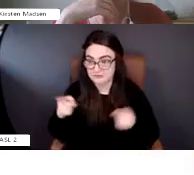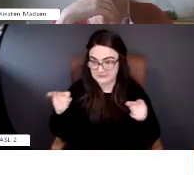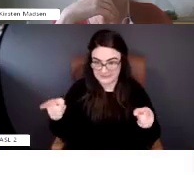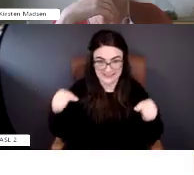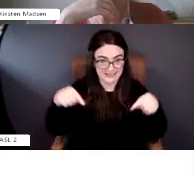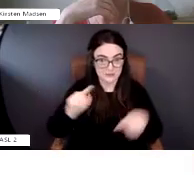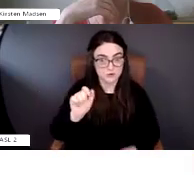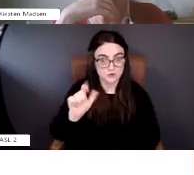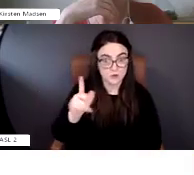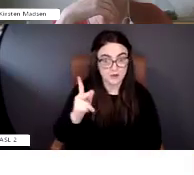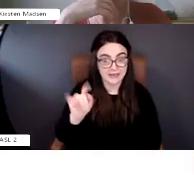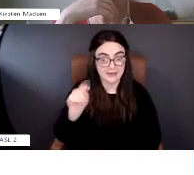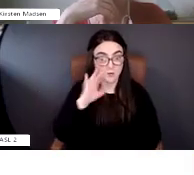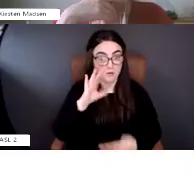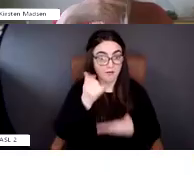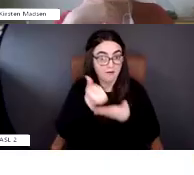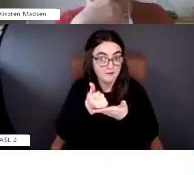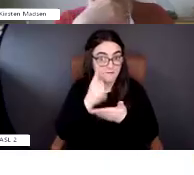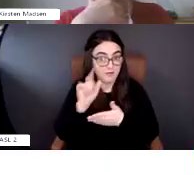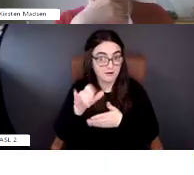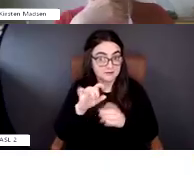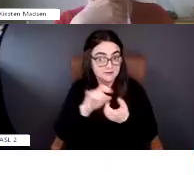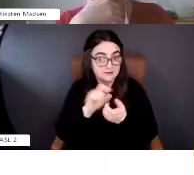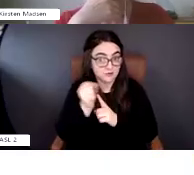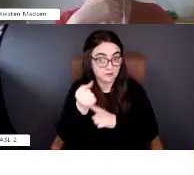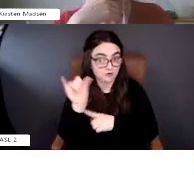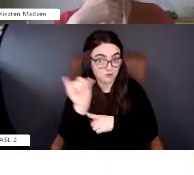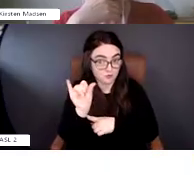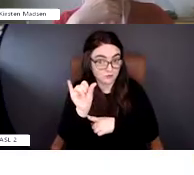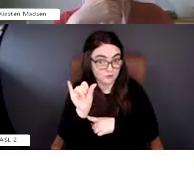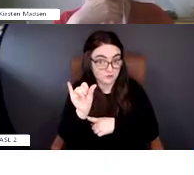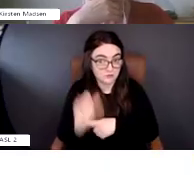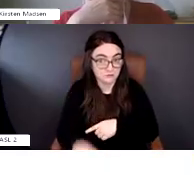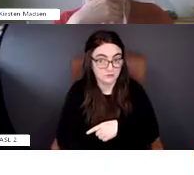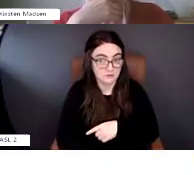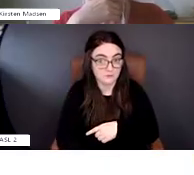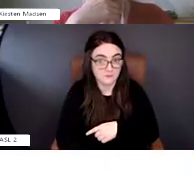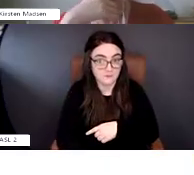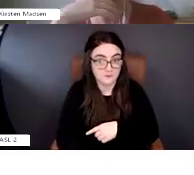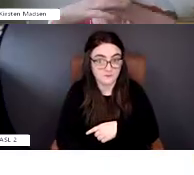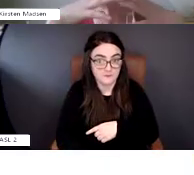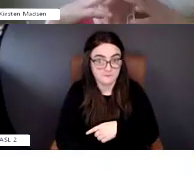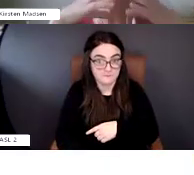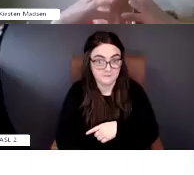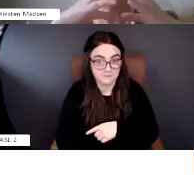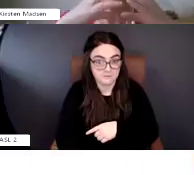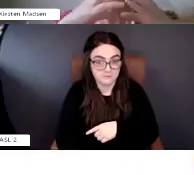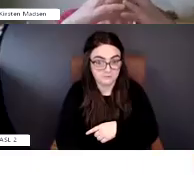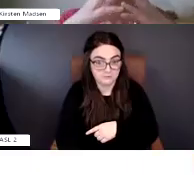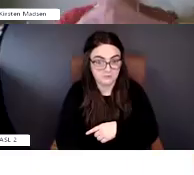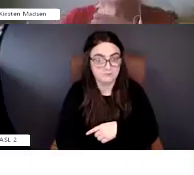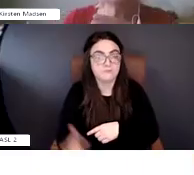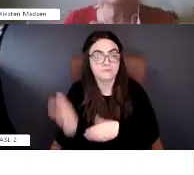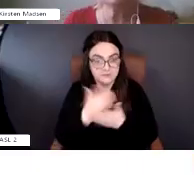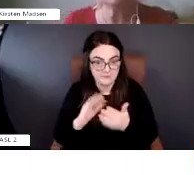be useful in that setting as well? It is, and it has. So some of our sites, in fact, do